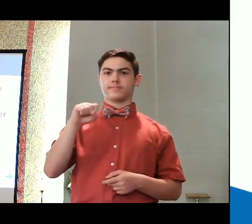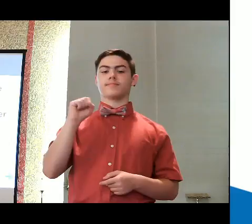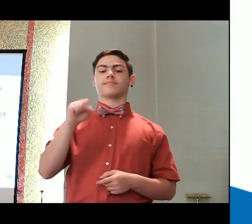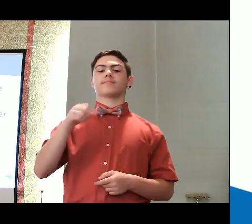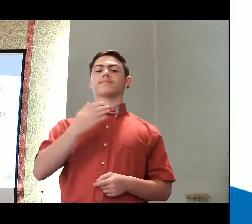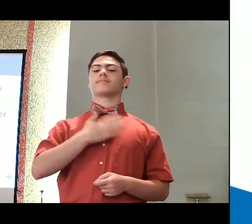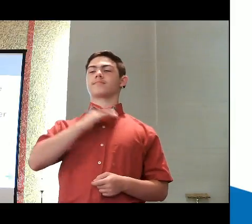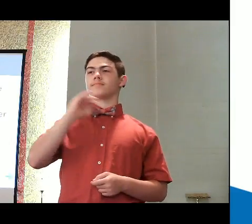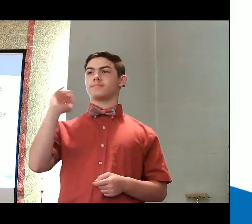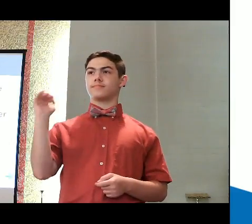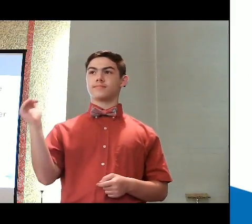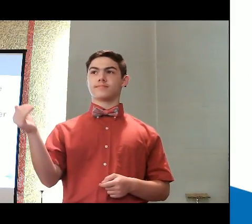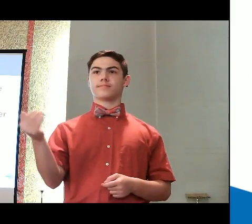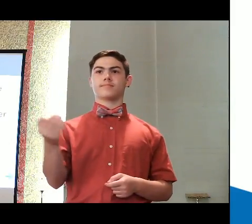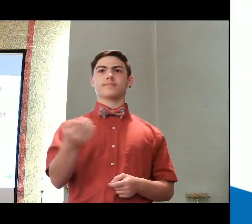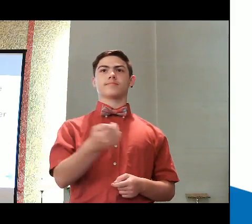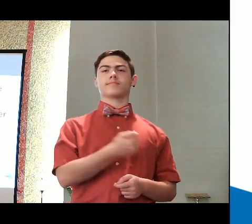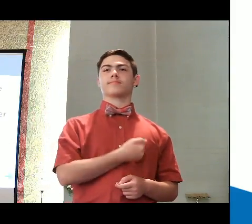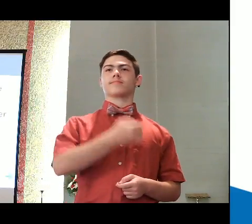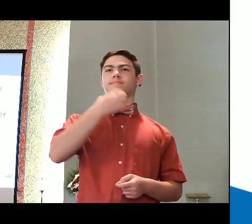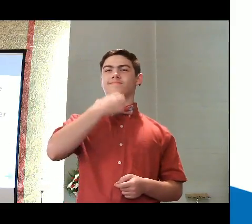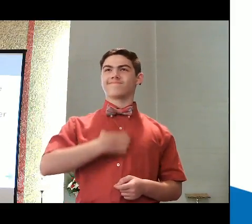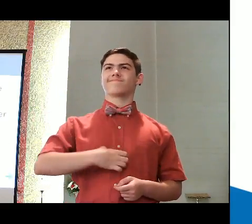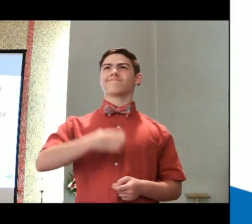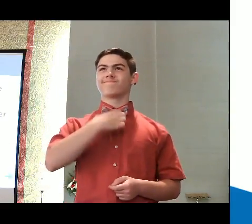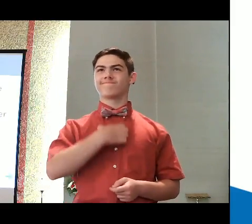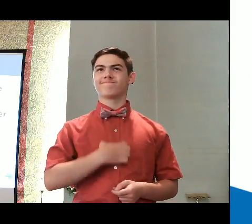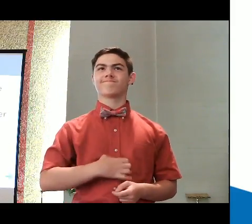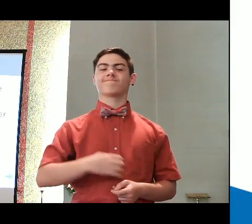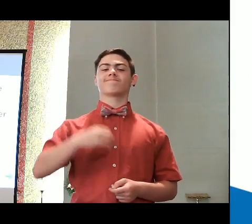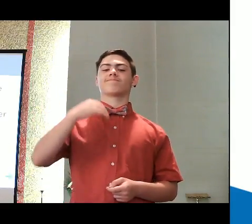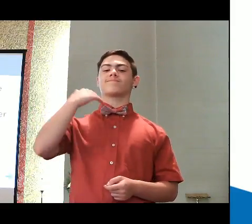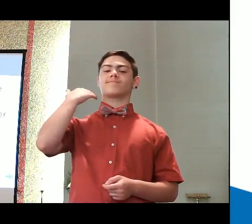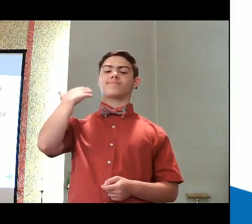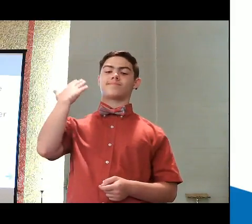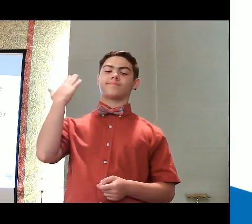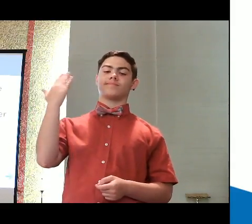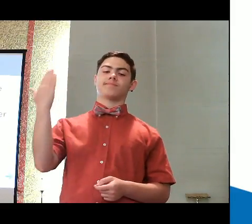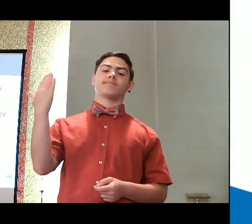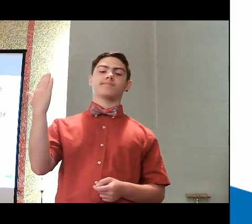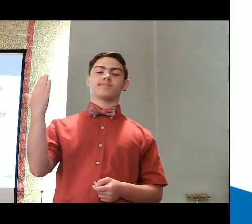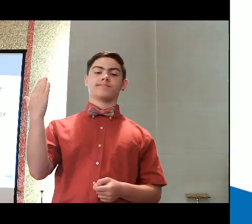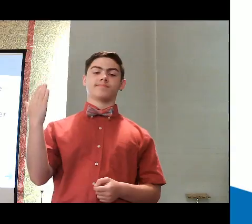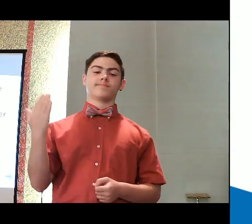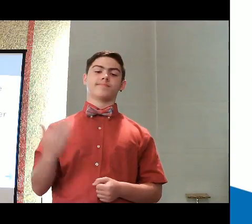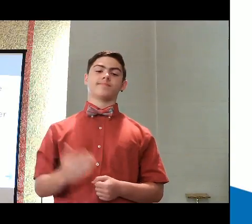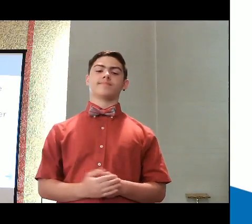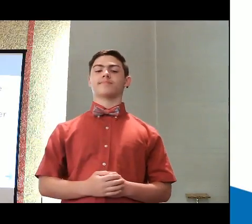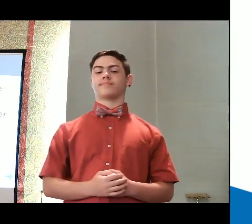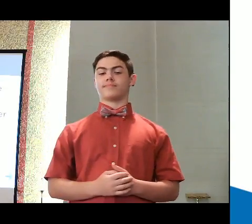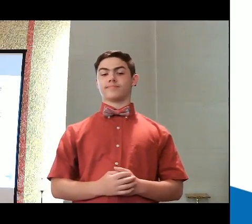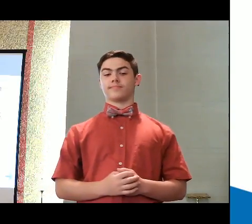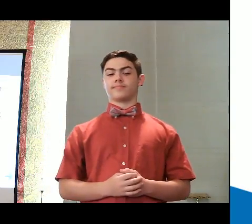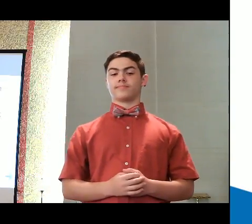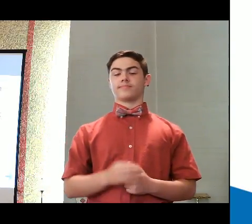God. Yes, my soul longs after you.